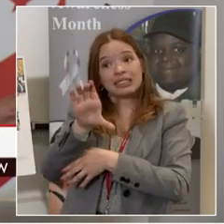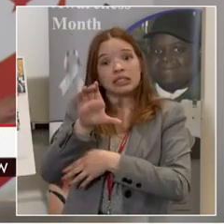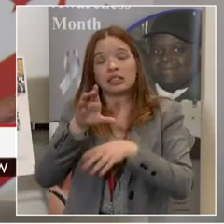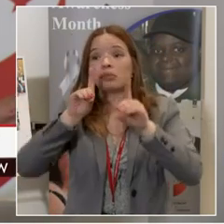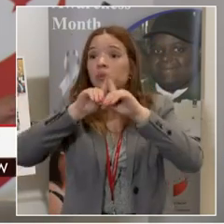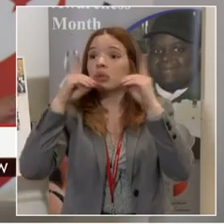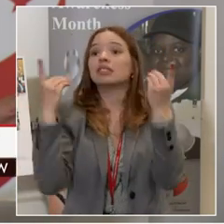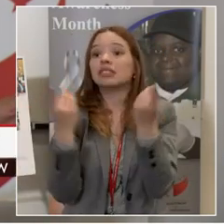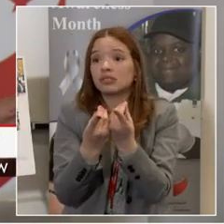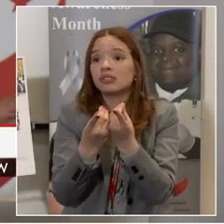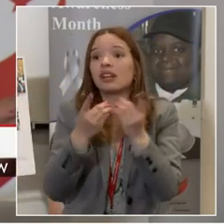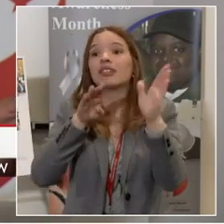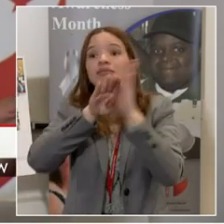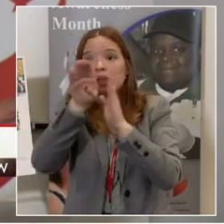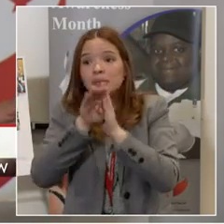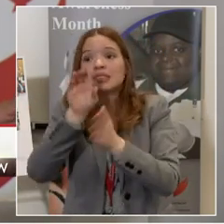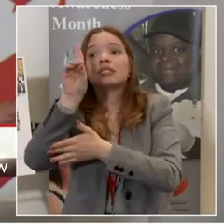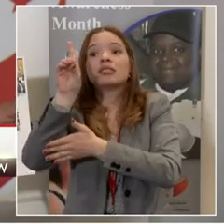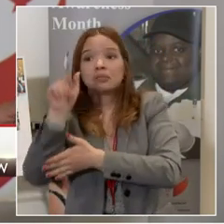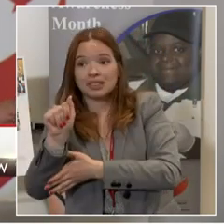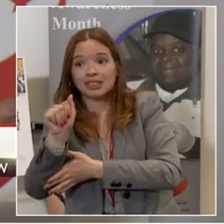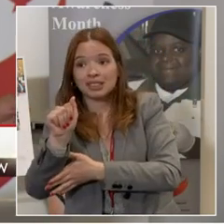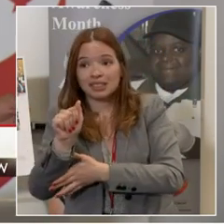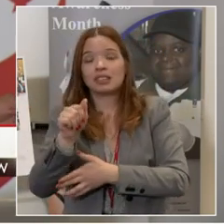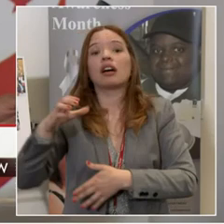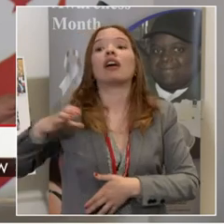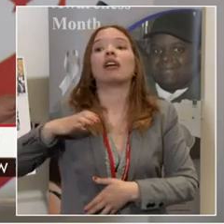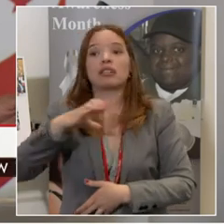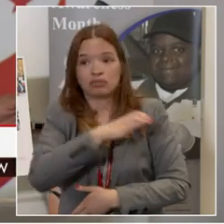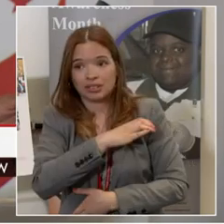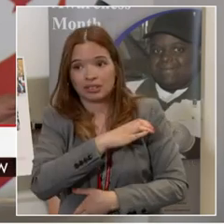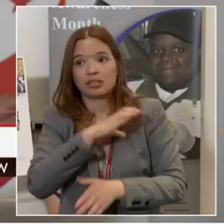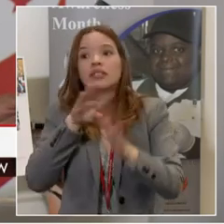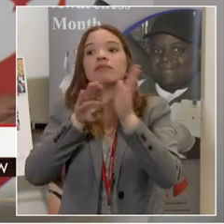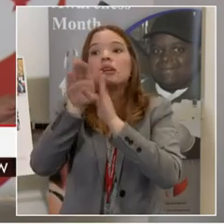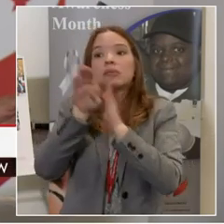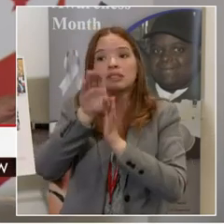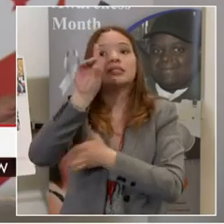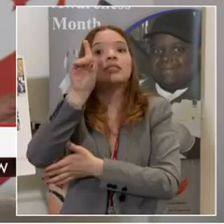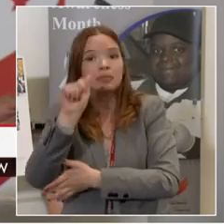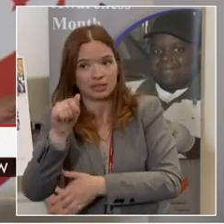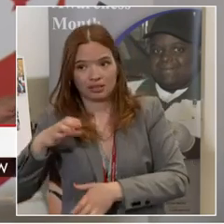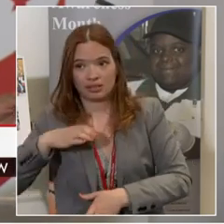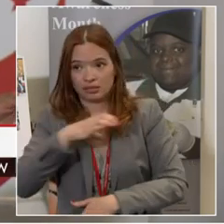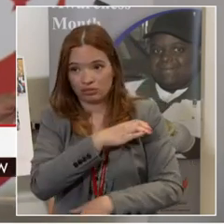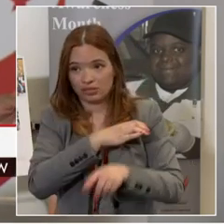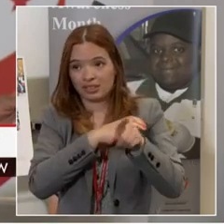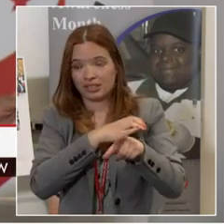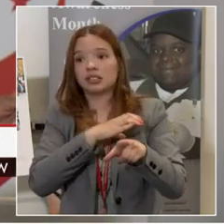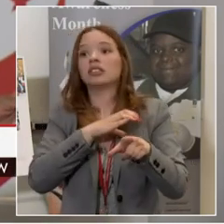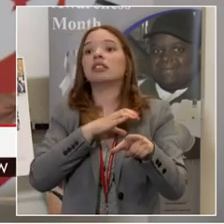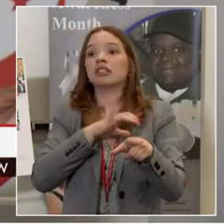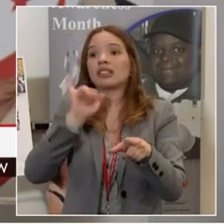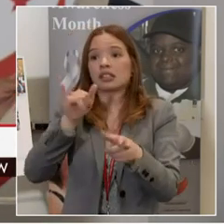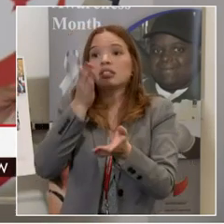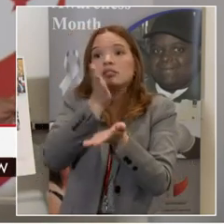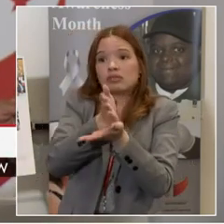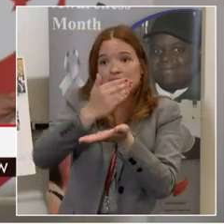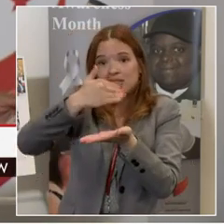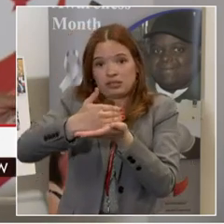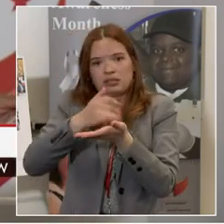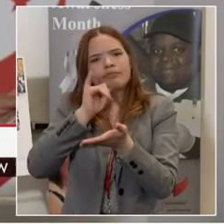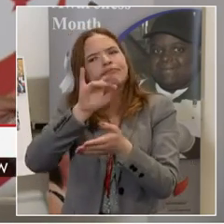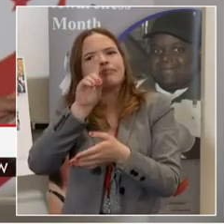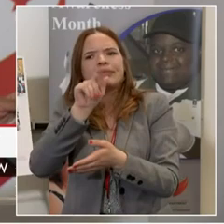DC Developmental Disabilities Council, the Disability Rights DC, and Project Action,